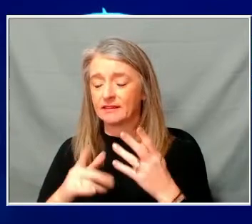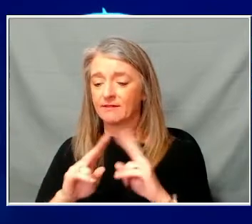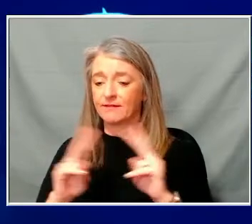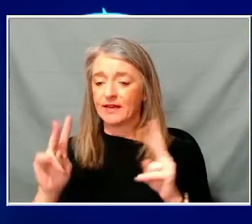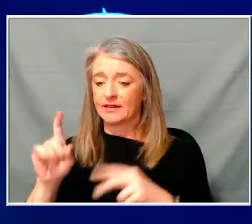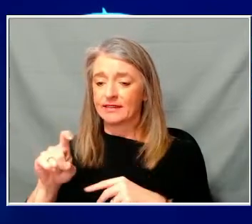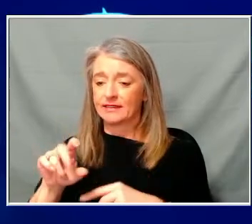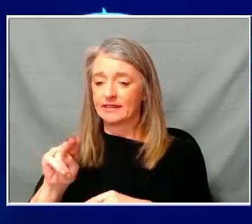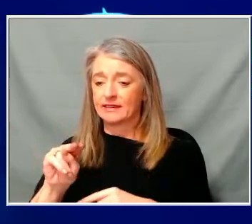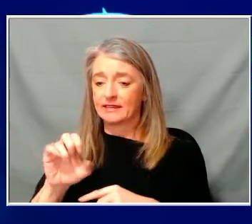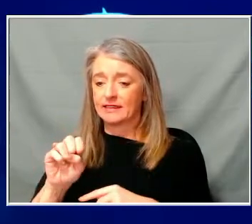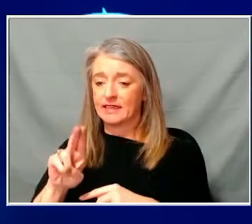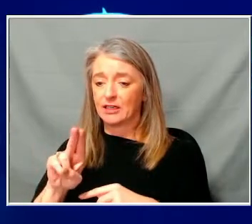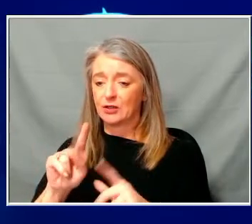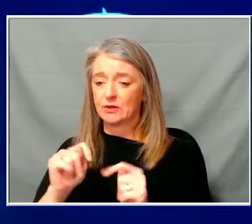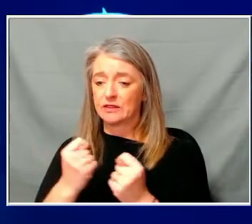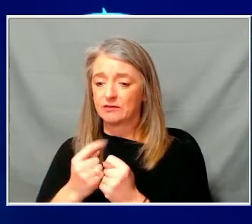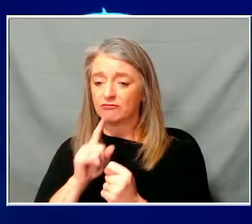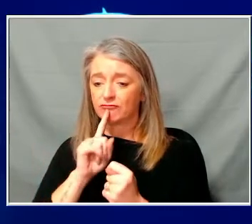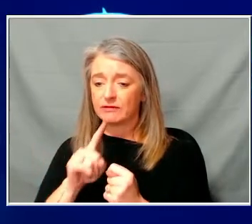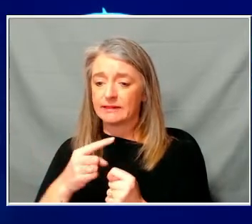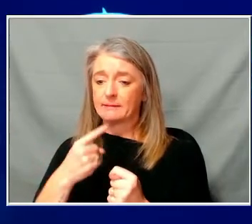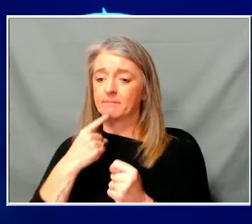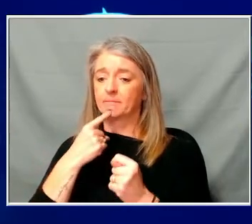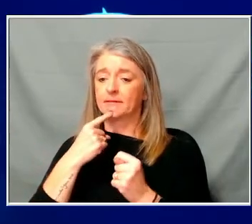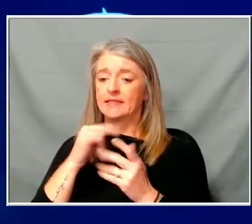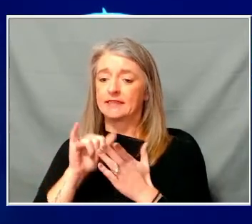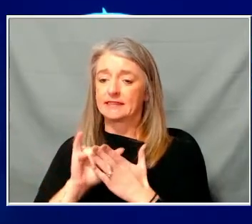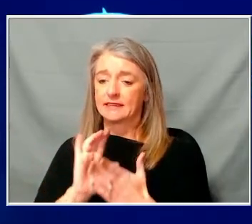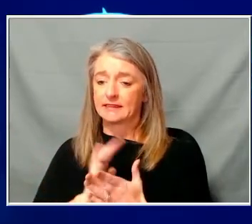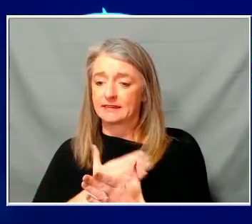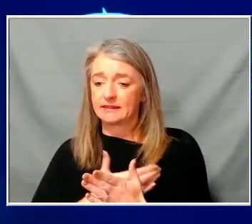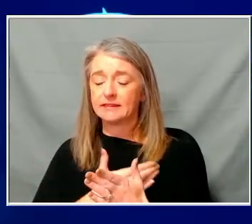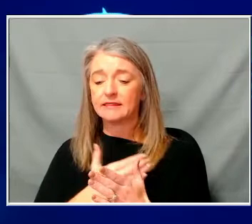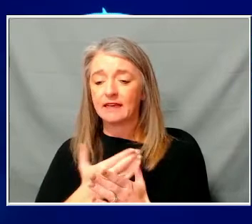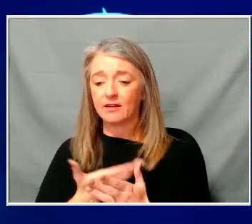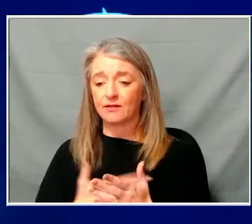NICU team really missed our volunteers